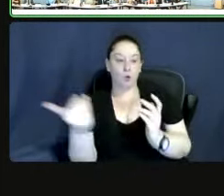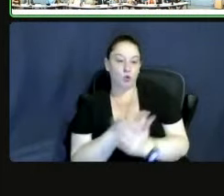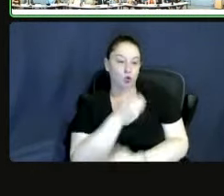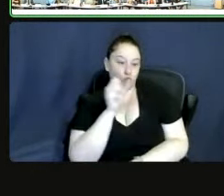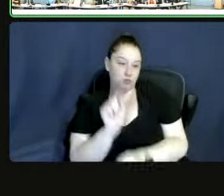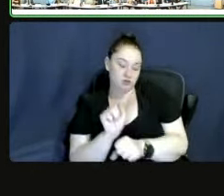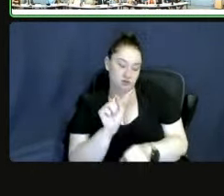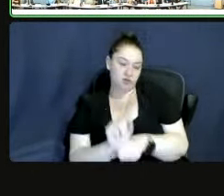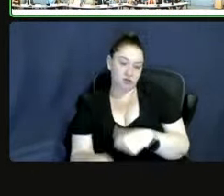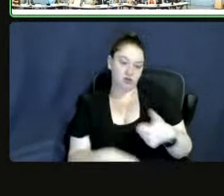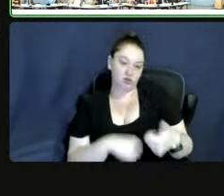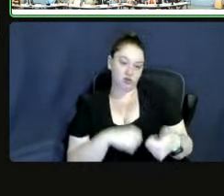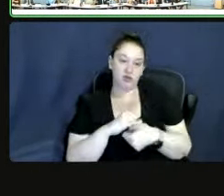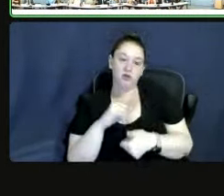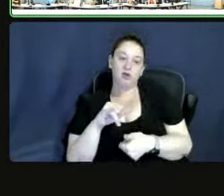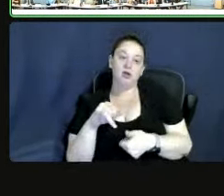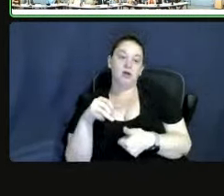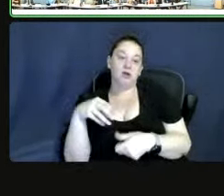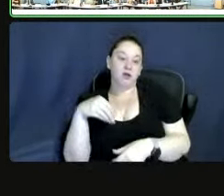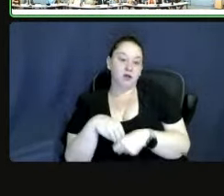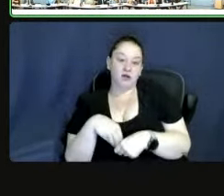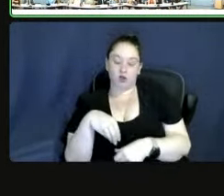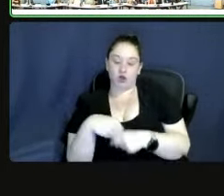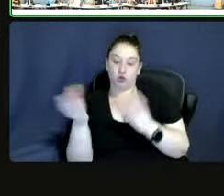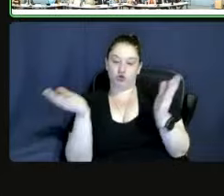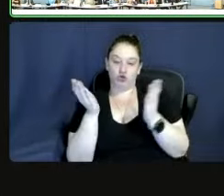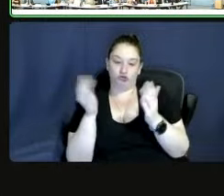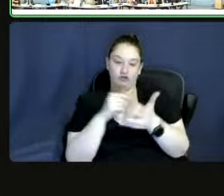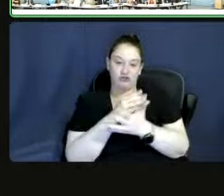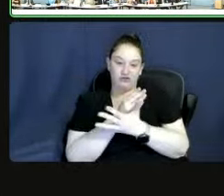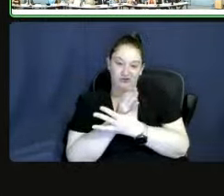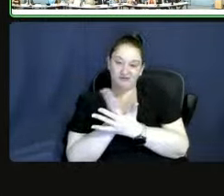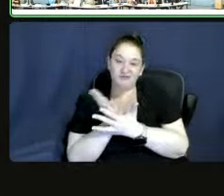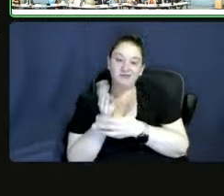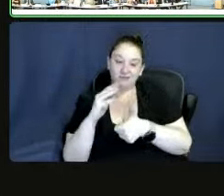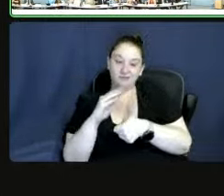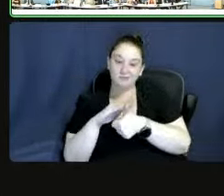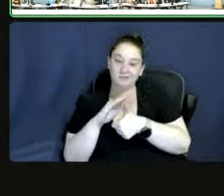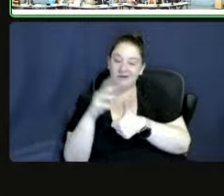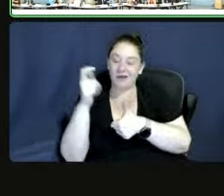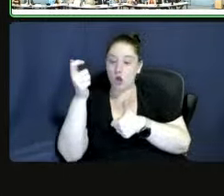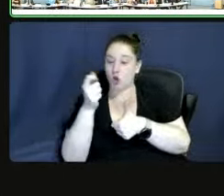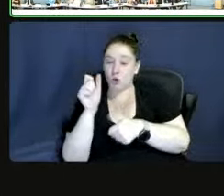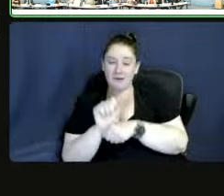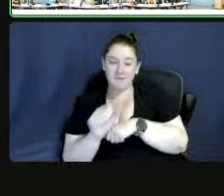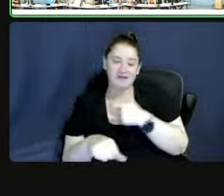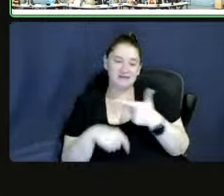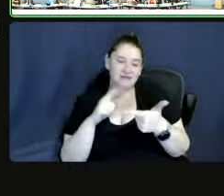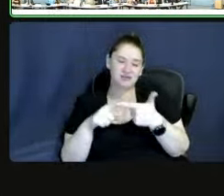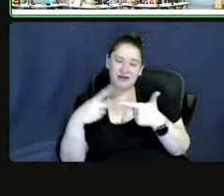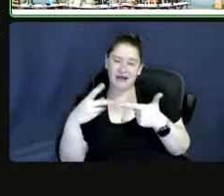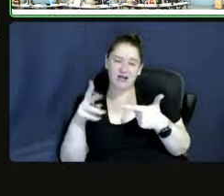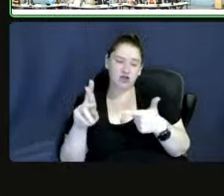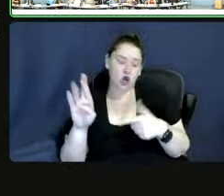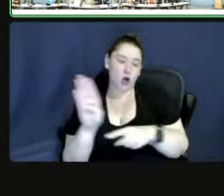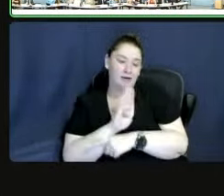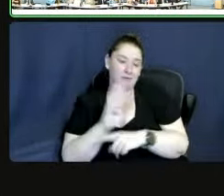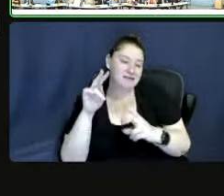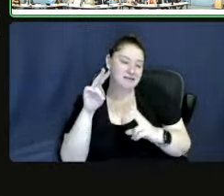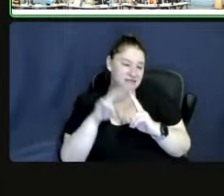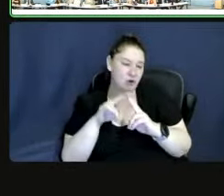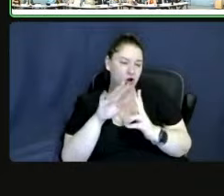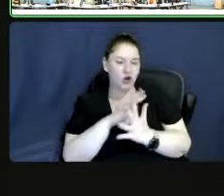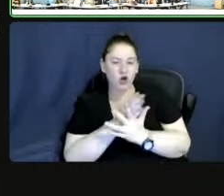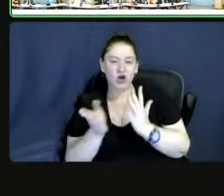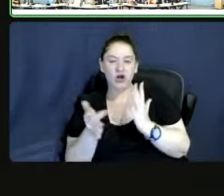internal services, HR, IT, finance. We had a grants position, HR business partner, department